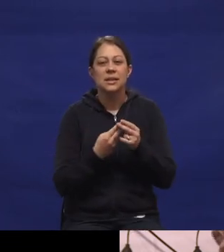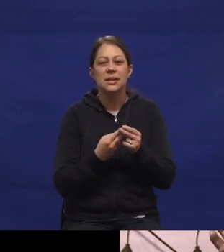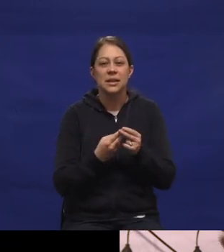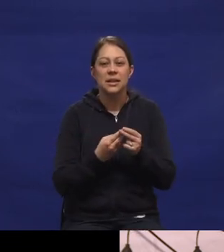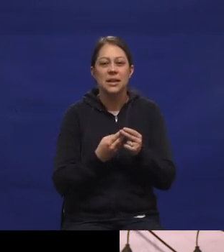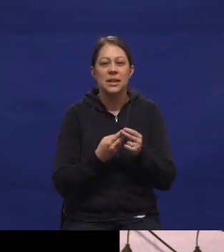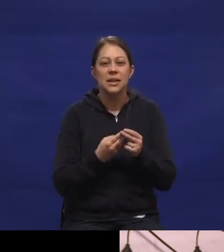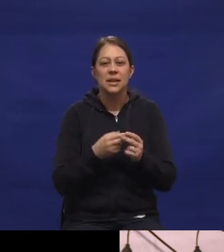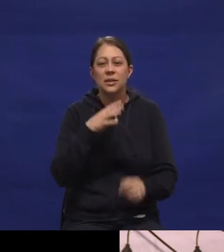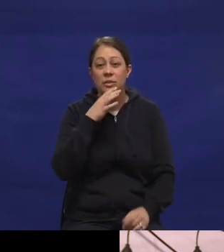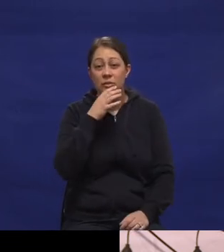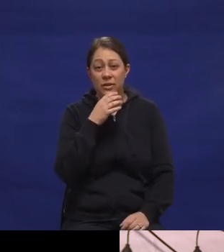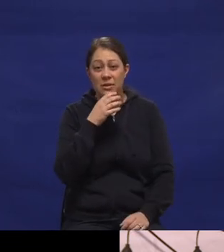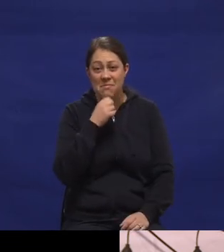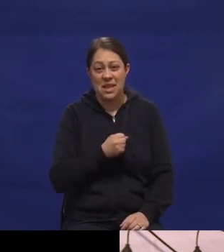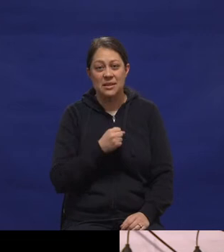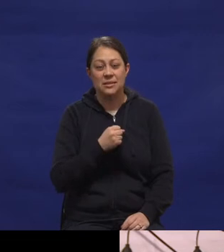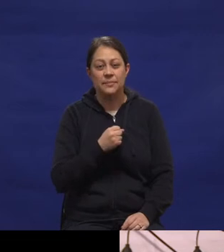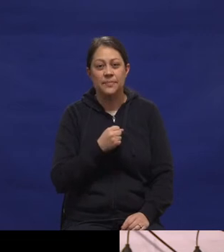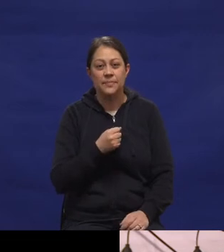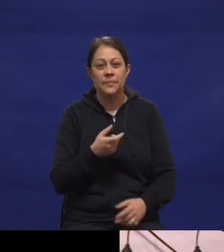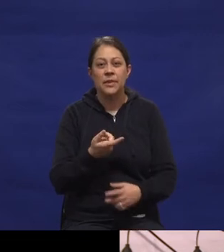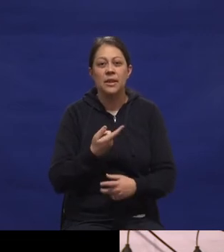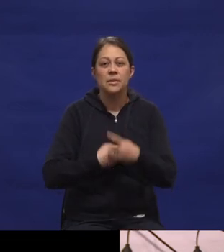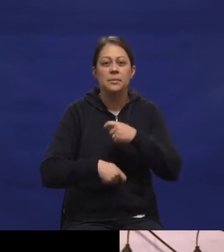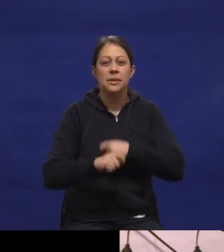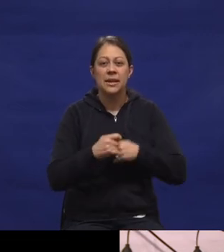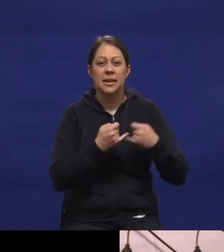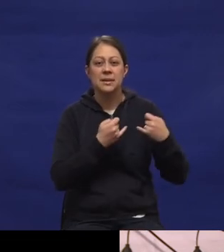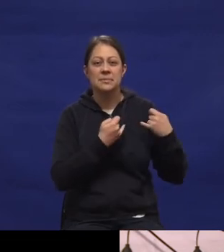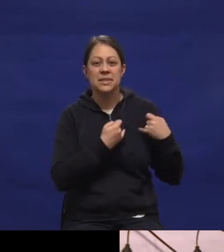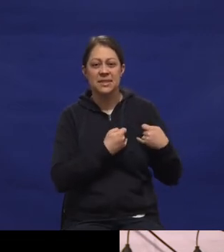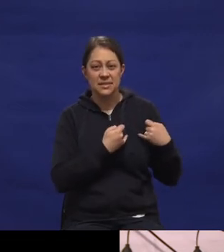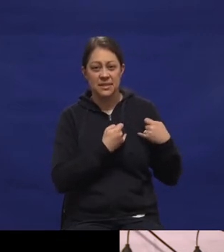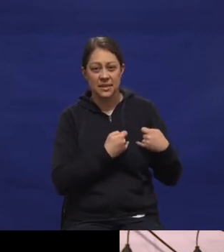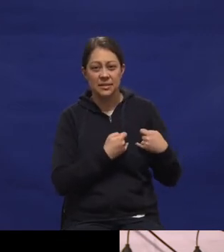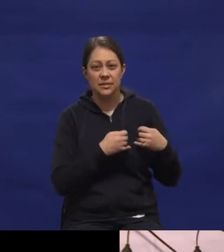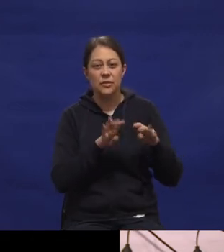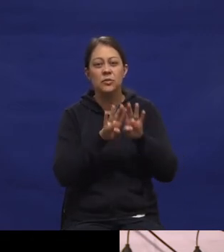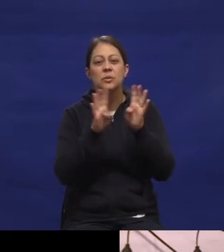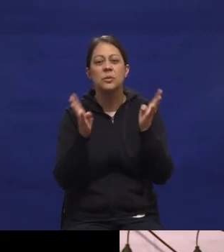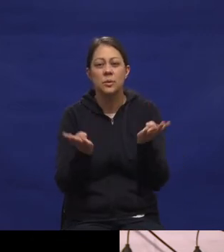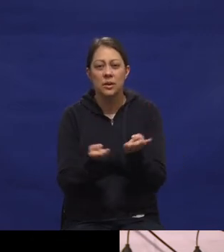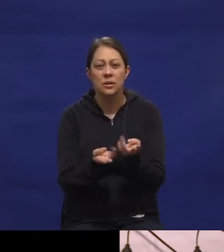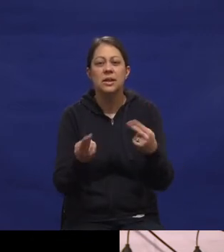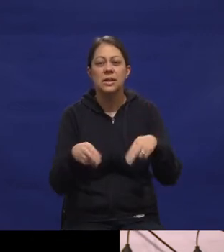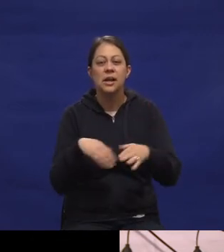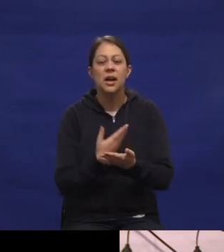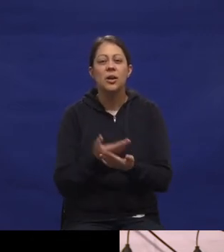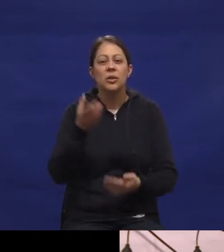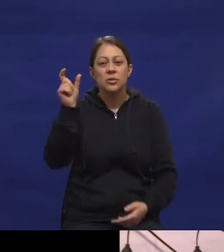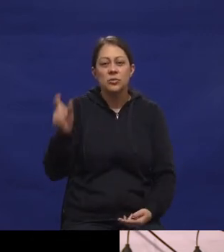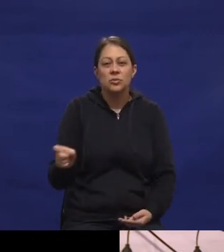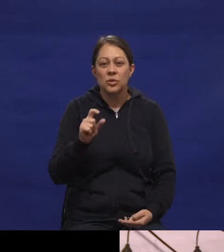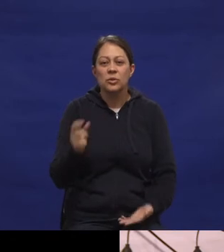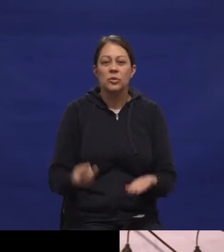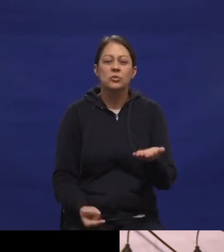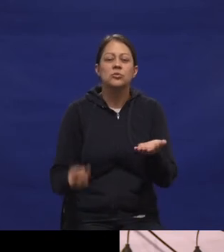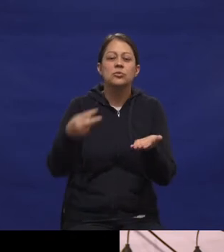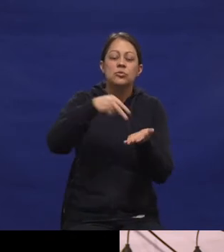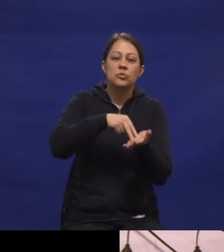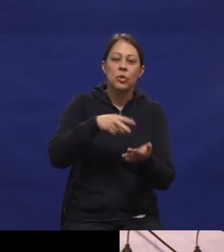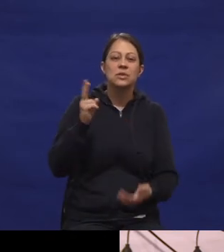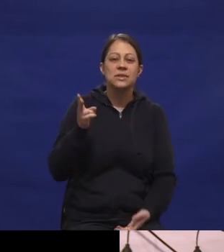on the cross to take the sin that gave us our mortality, took it upon himself, died on the cross, rose from the